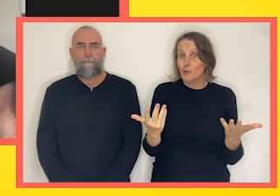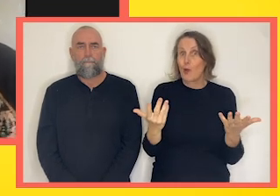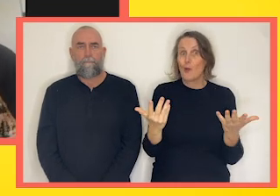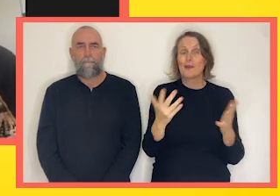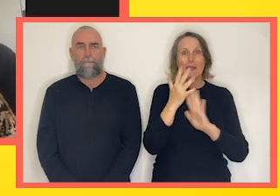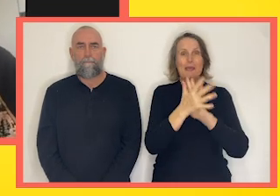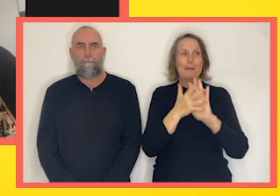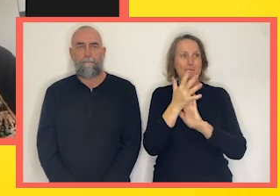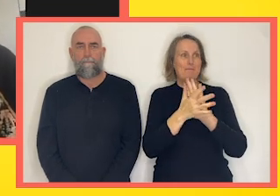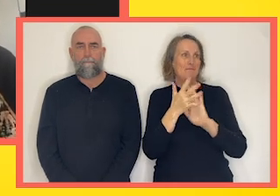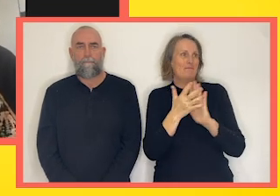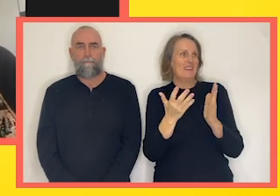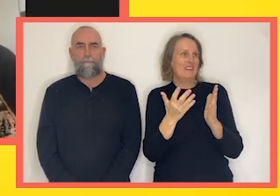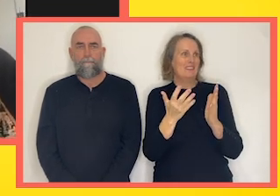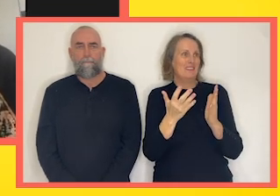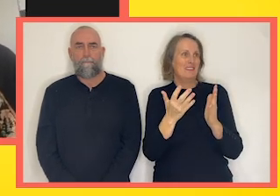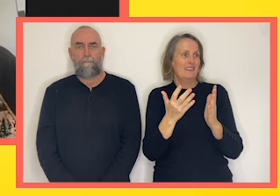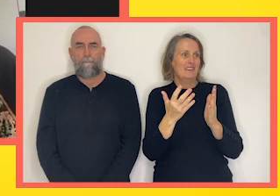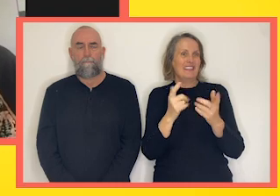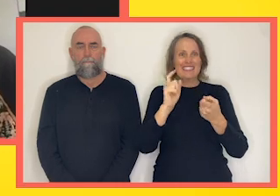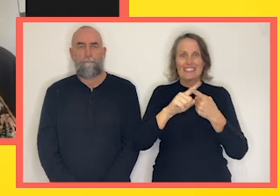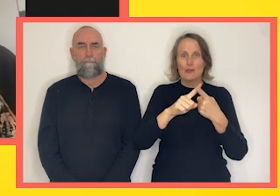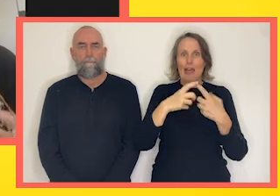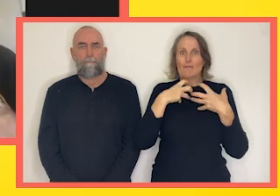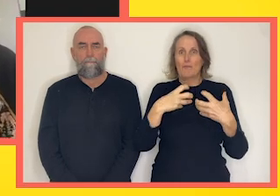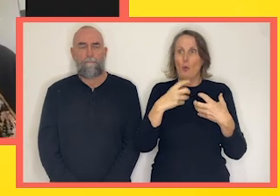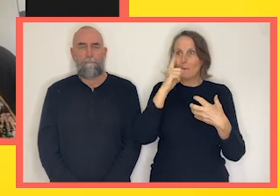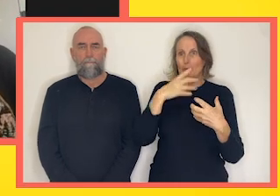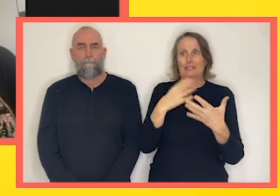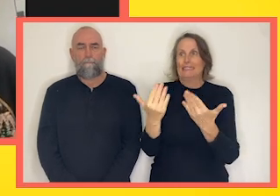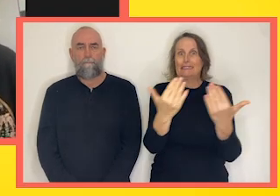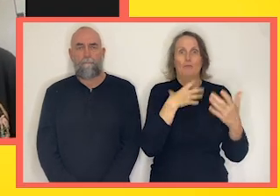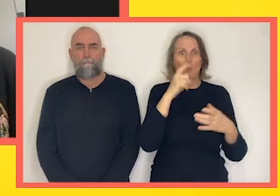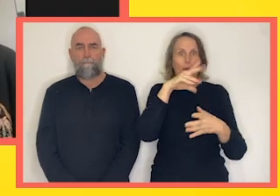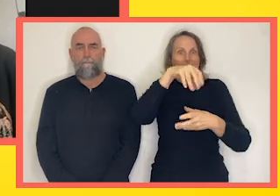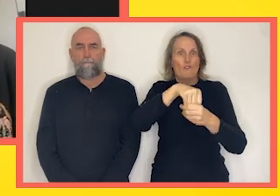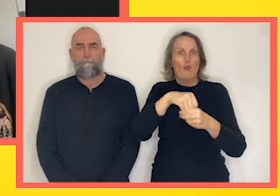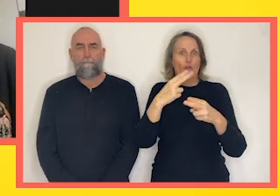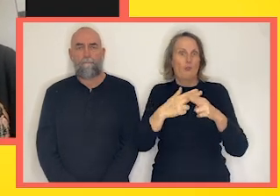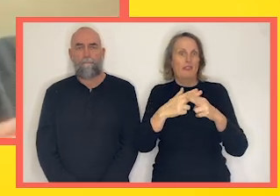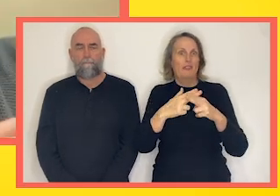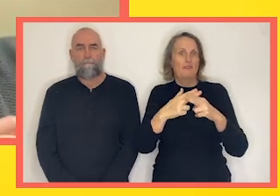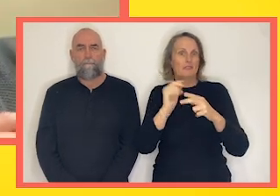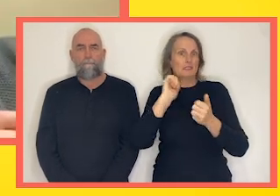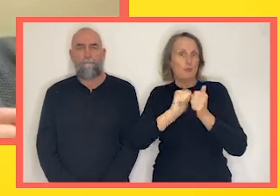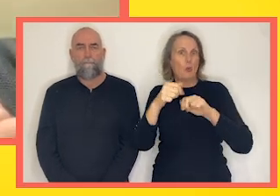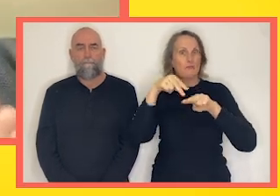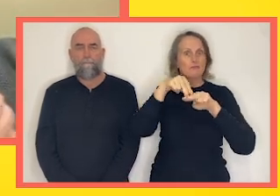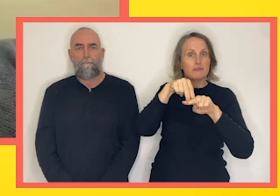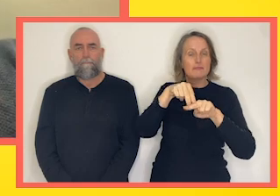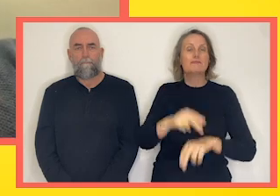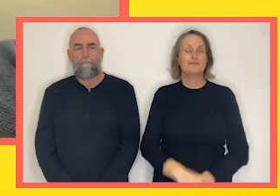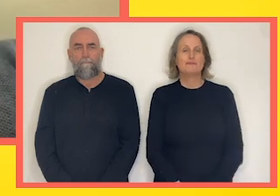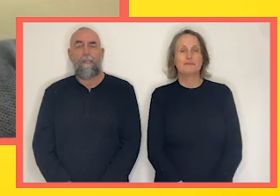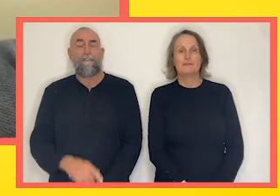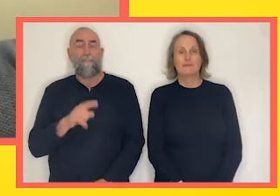there isn't heaps of depth to the sport yet, and that's what I would really like to. The average age is